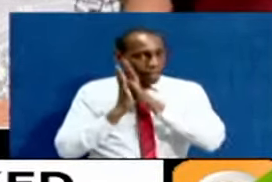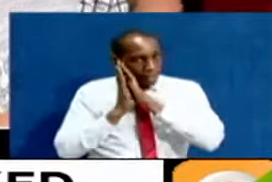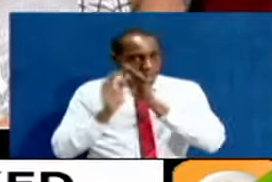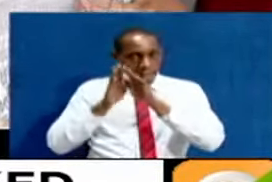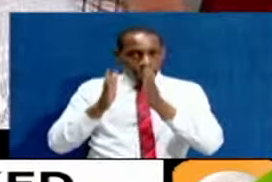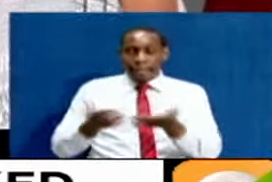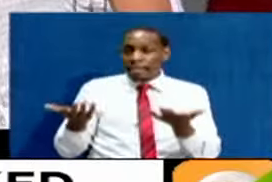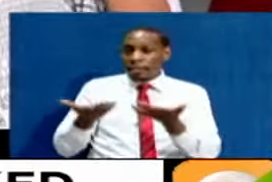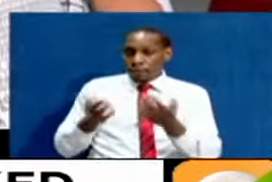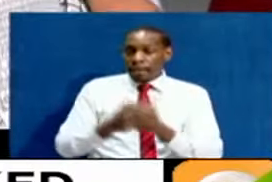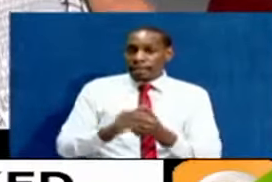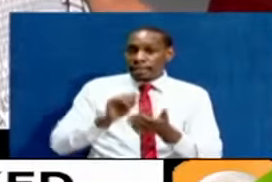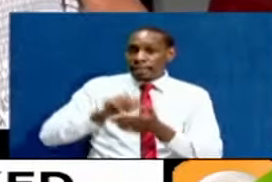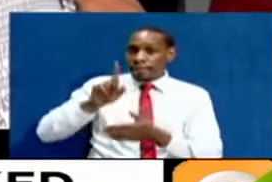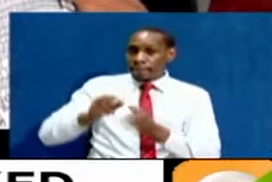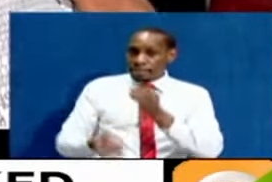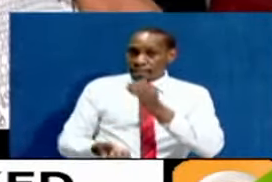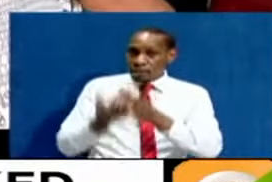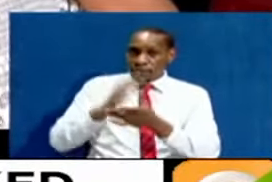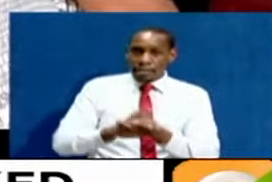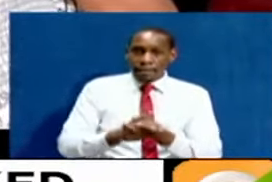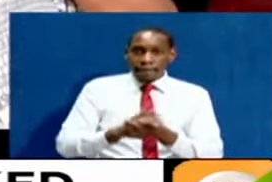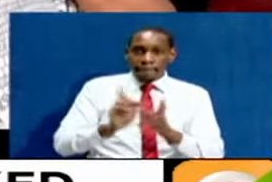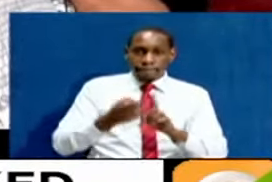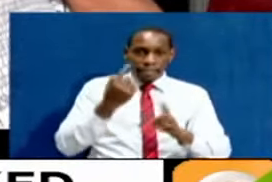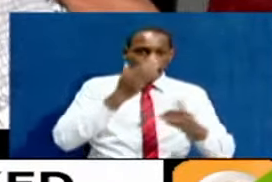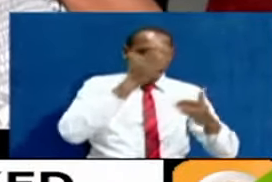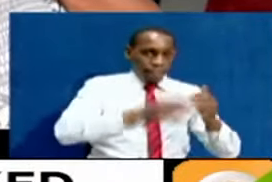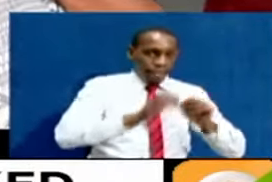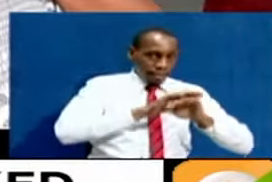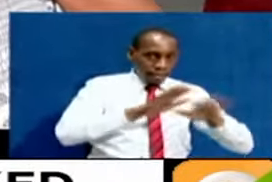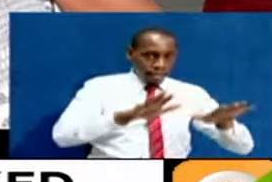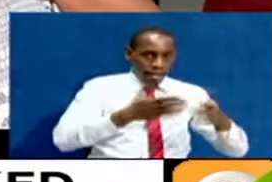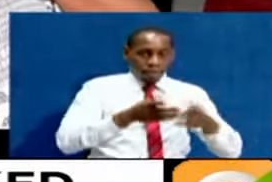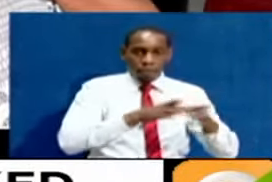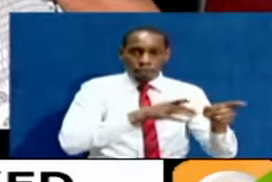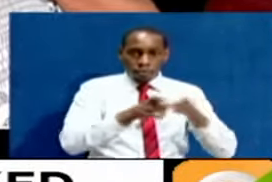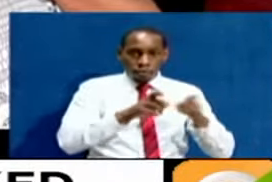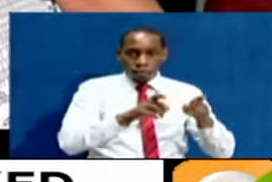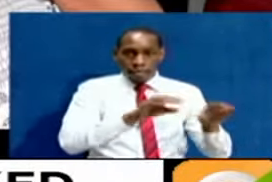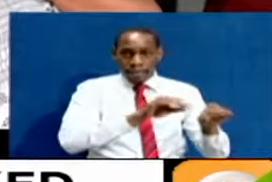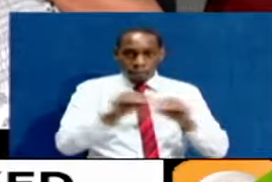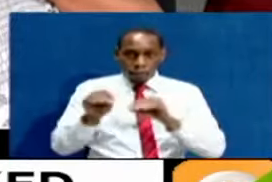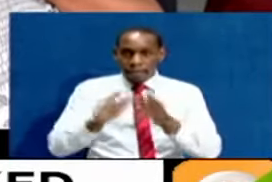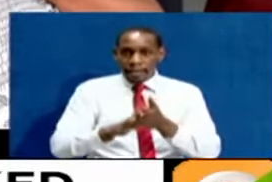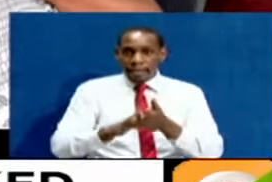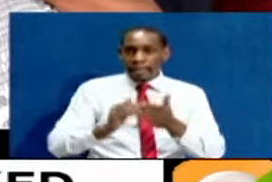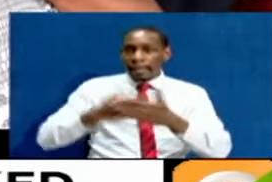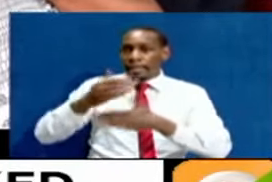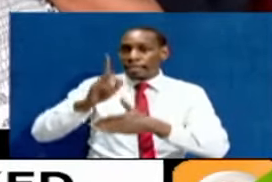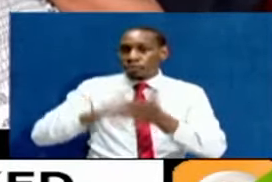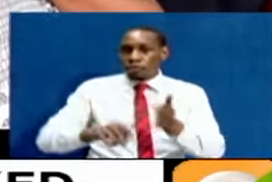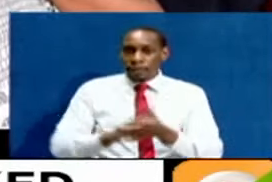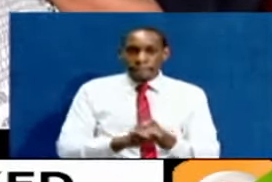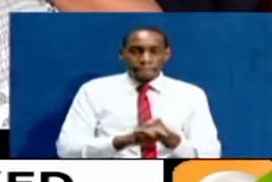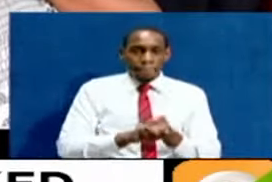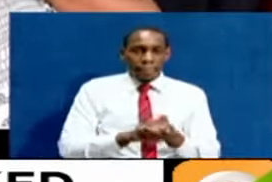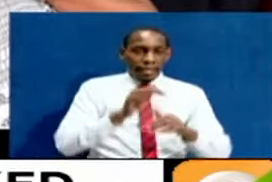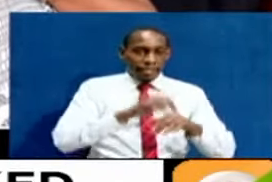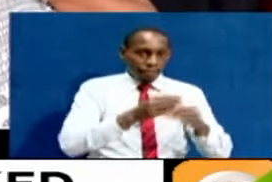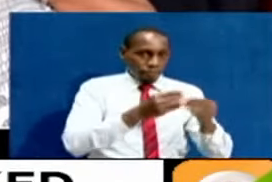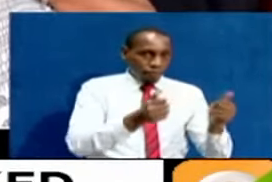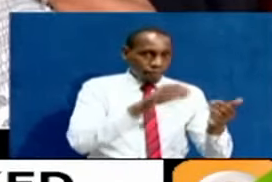supposed to have? So we break the circuit fine. Just by containing the movement. And then what happens when we emerge out of this? We've